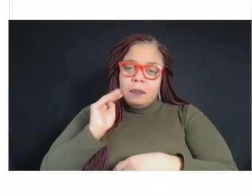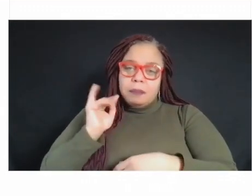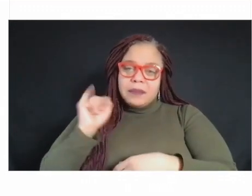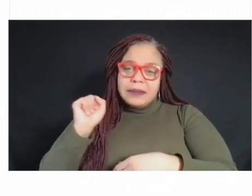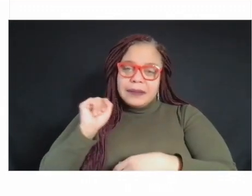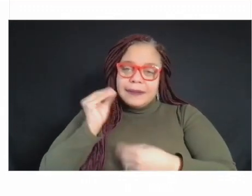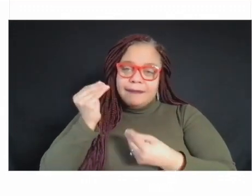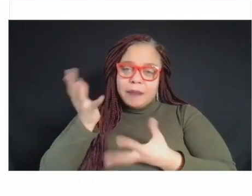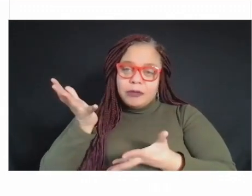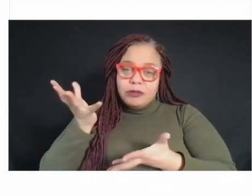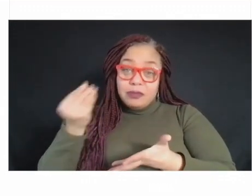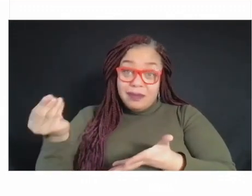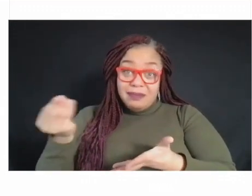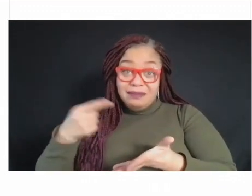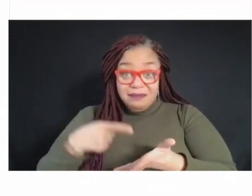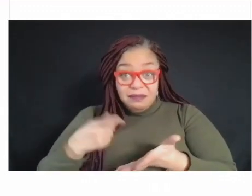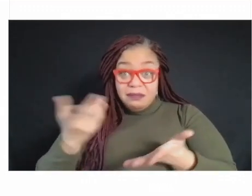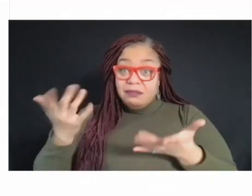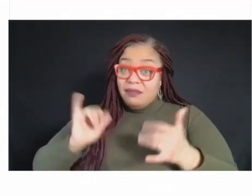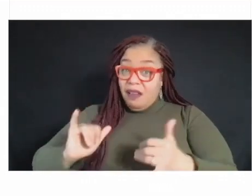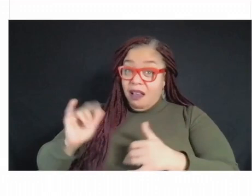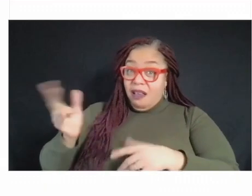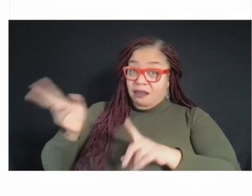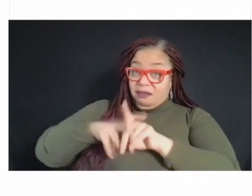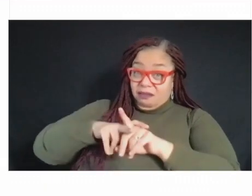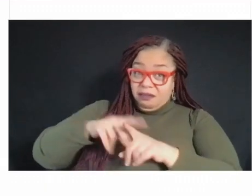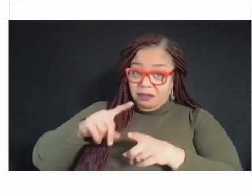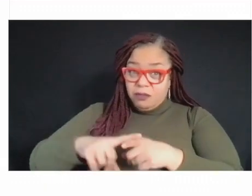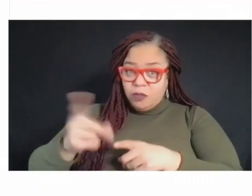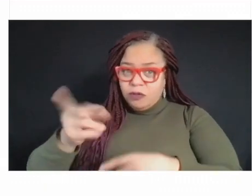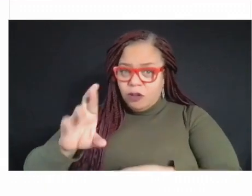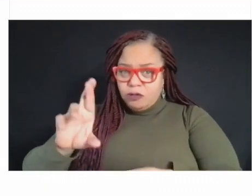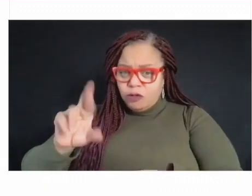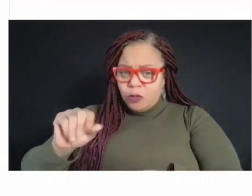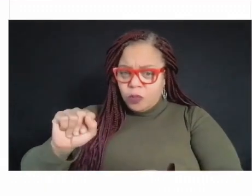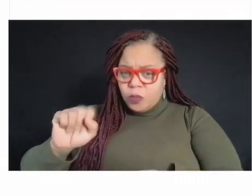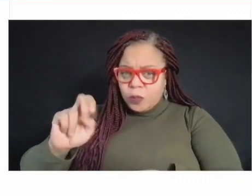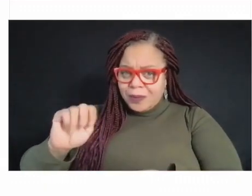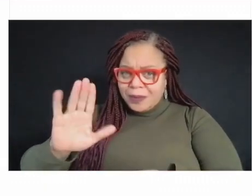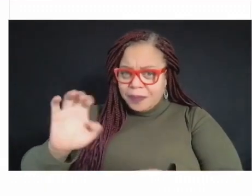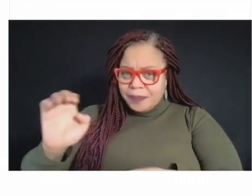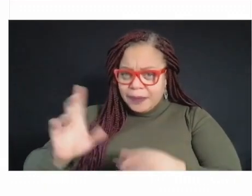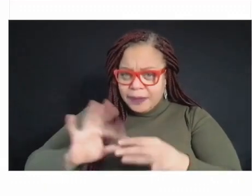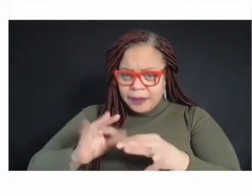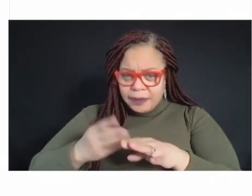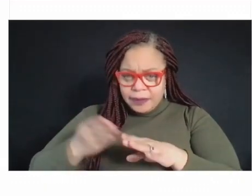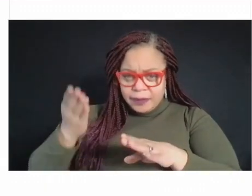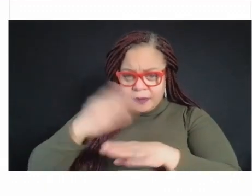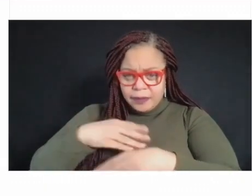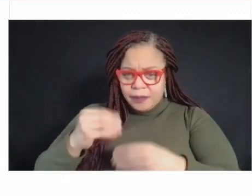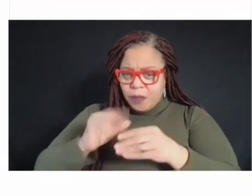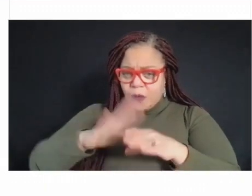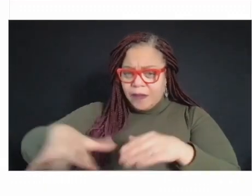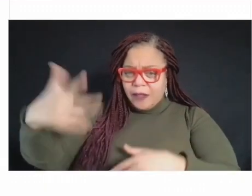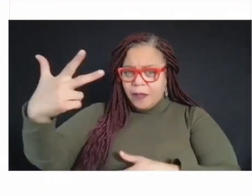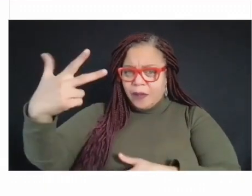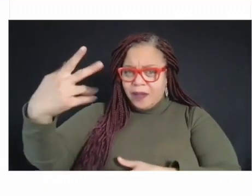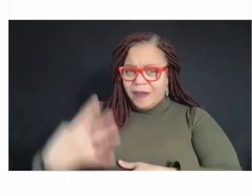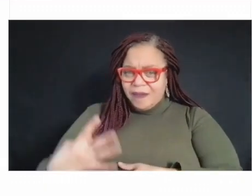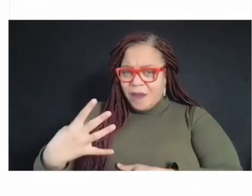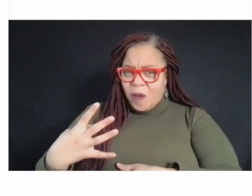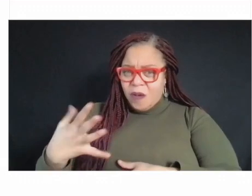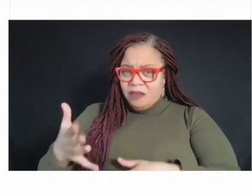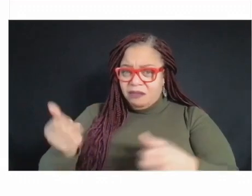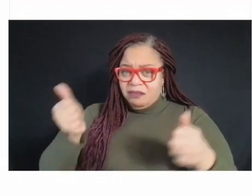prior point, more than 3/4 of those posts were not explicitly false. Rather, they